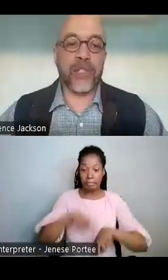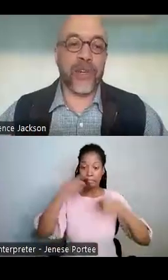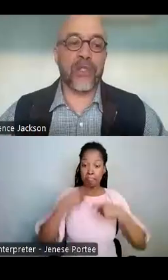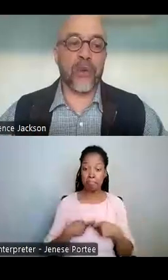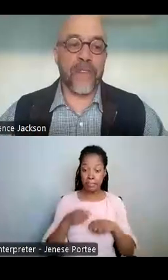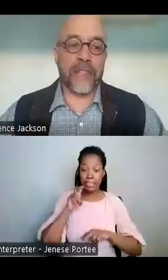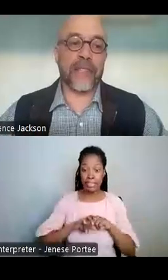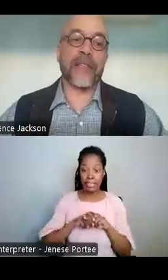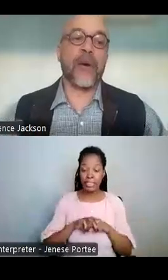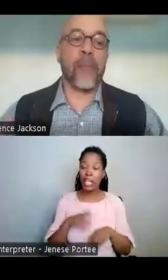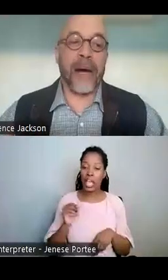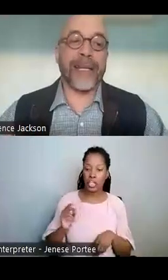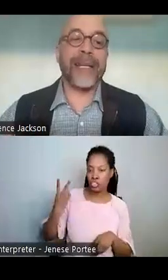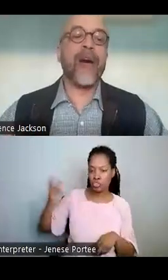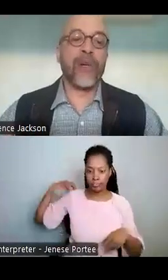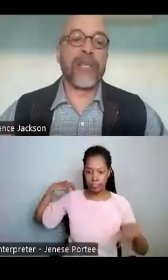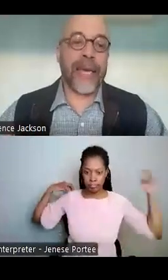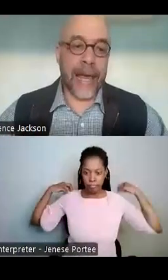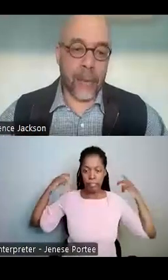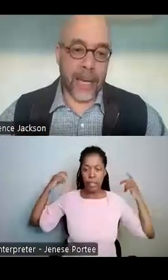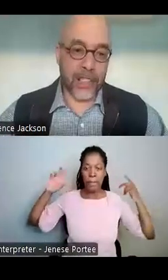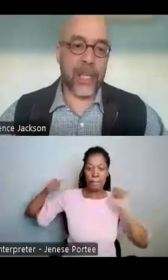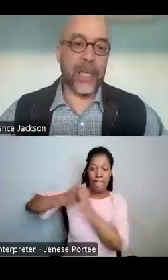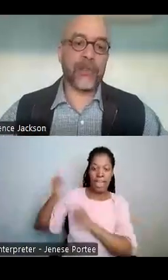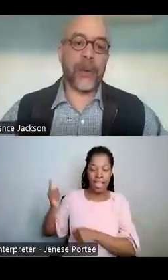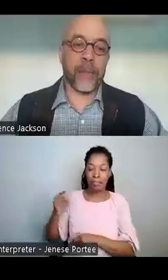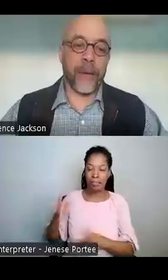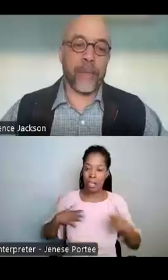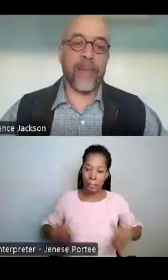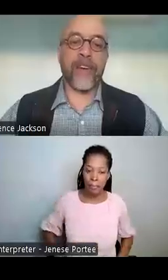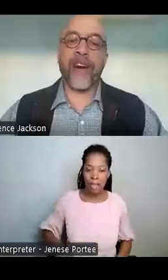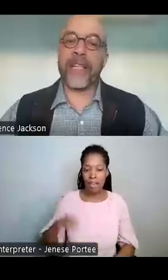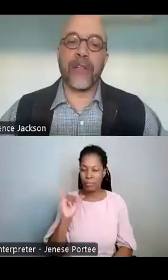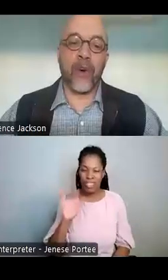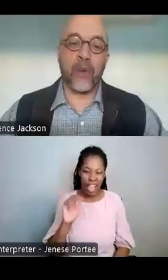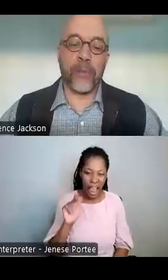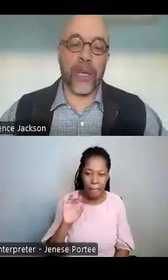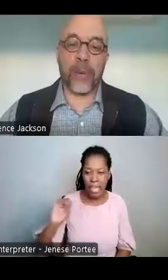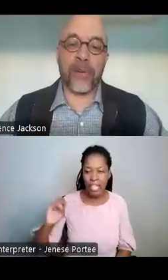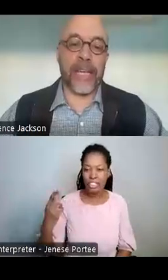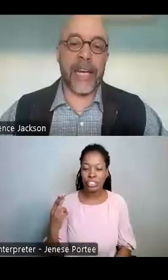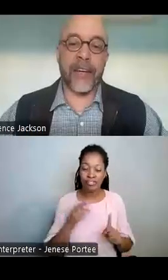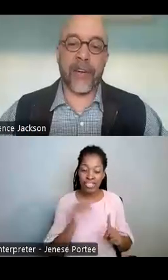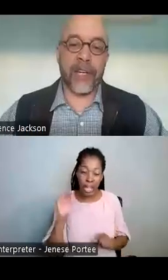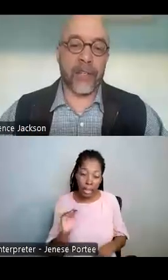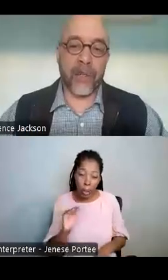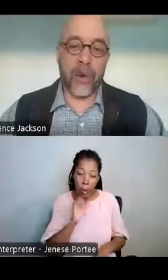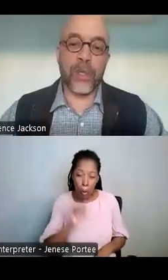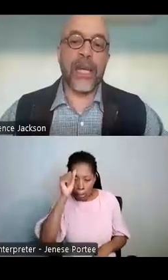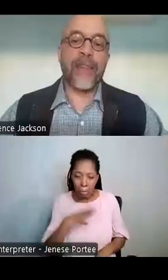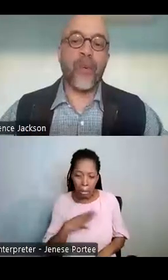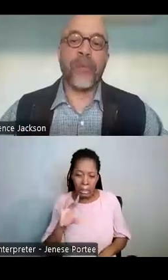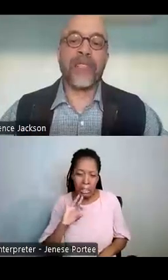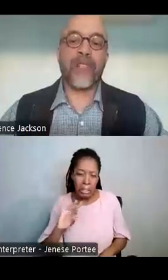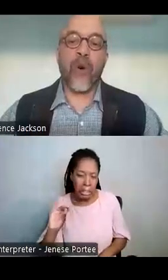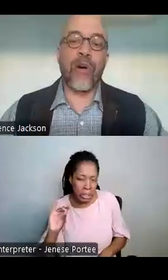which strings were fastened. The body was a calabash. It was played upon by a very little old man, apparently 80 or 90 years old.